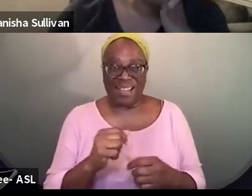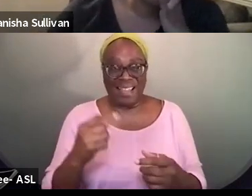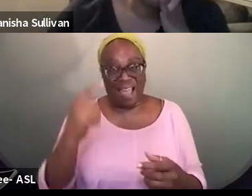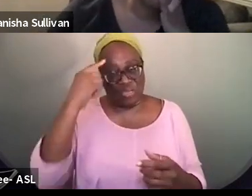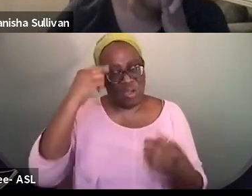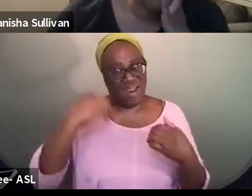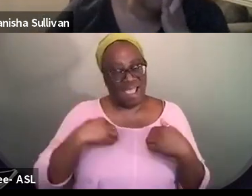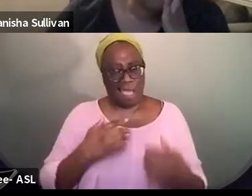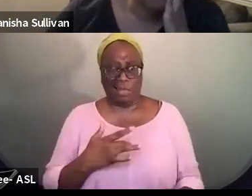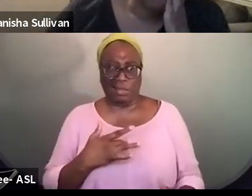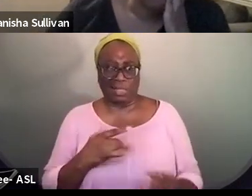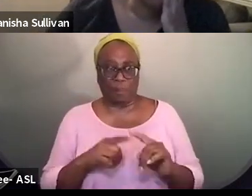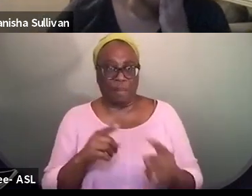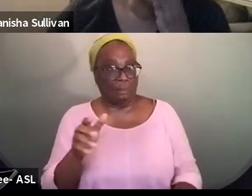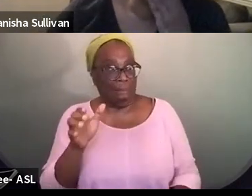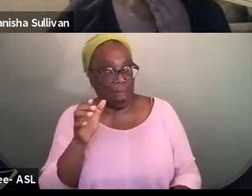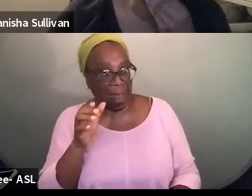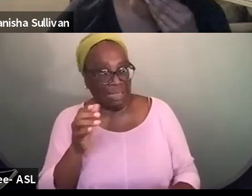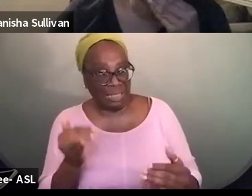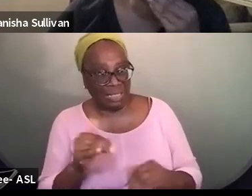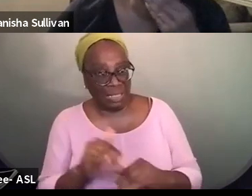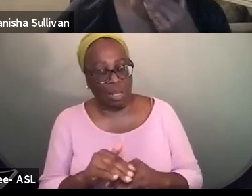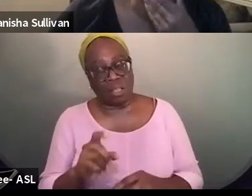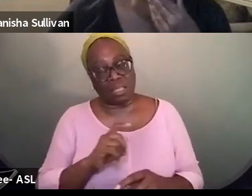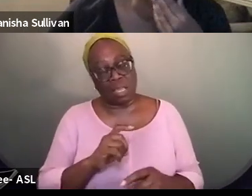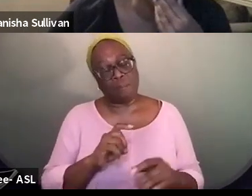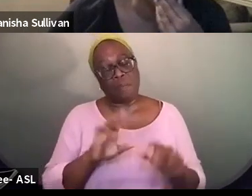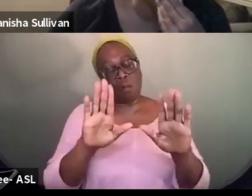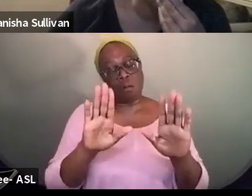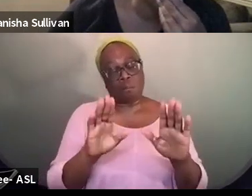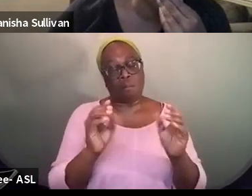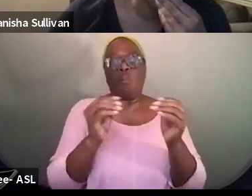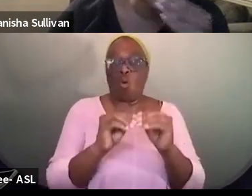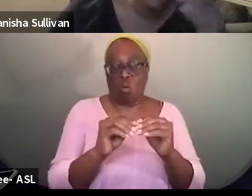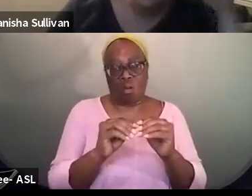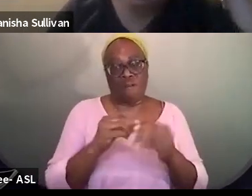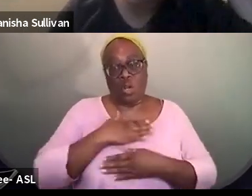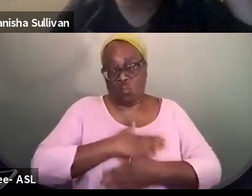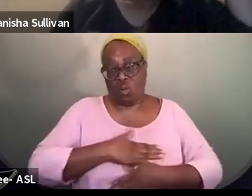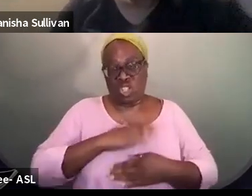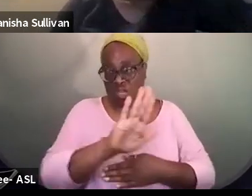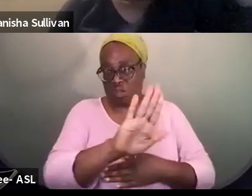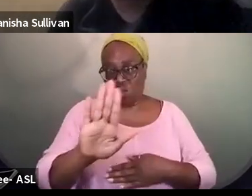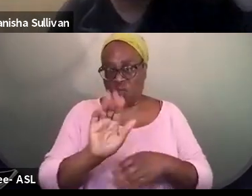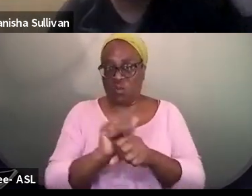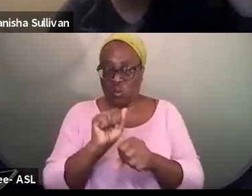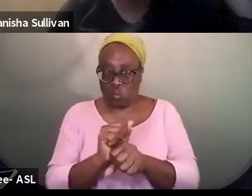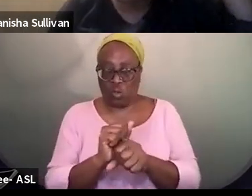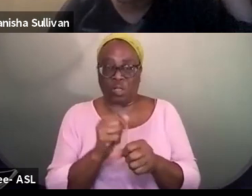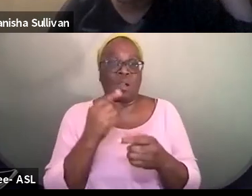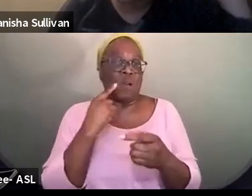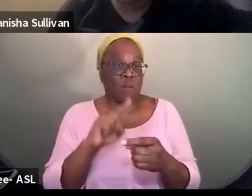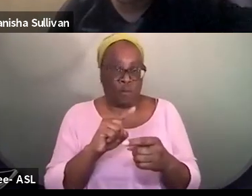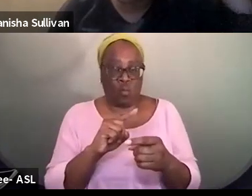to the work that was going on this evening really gave me an even greater appreciation for the task that you all are undertaking on behalf of